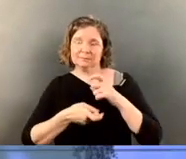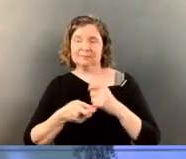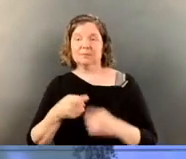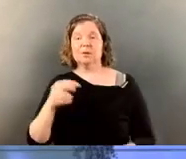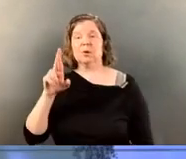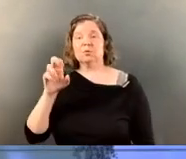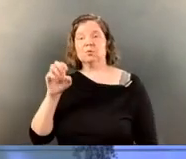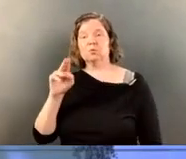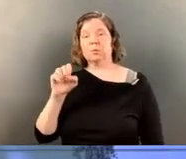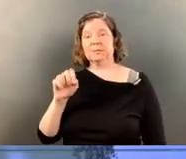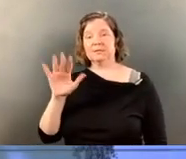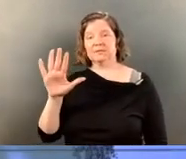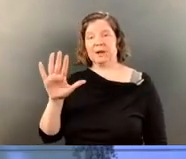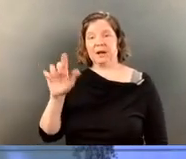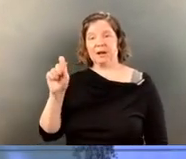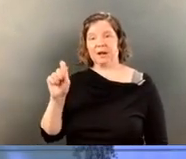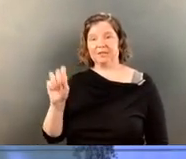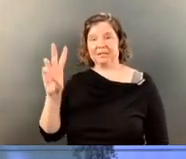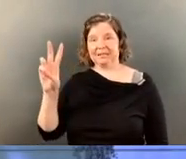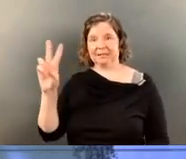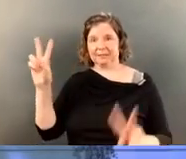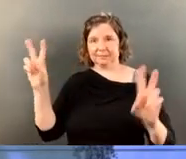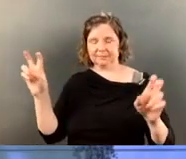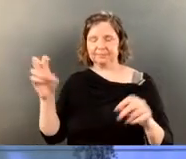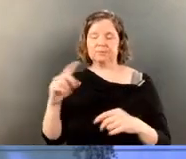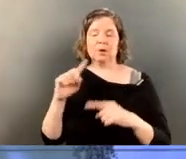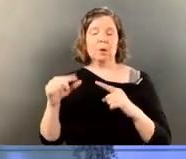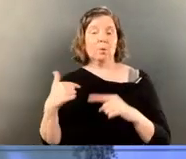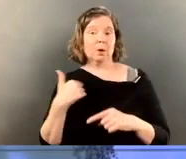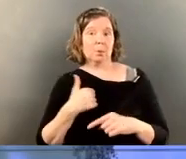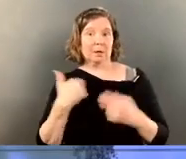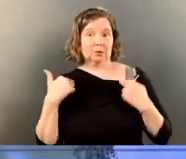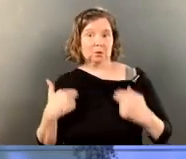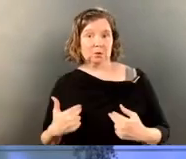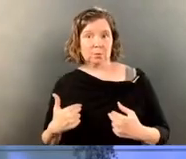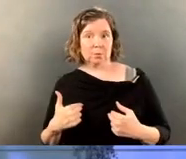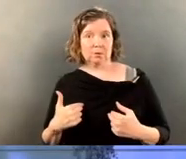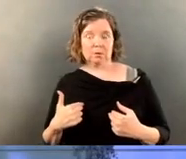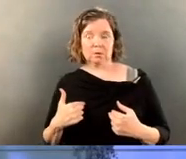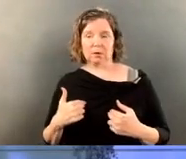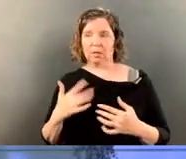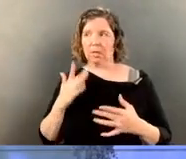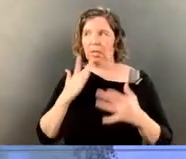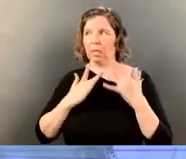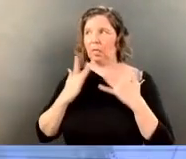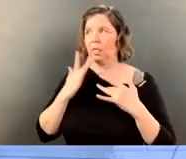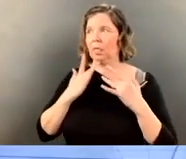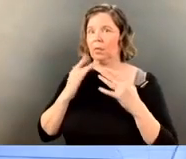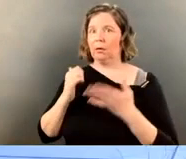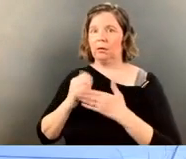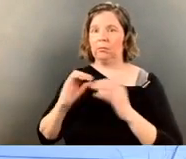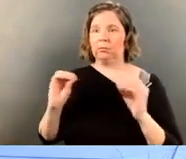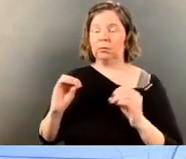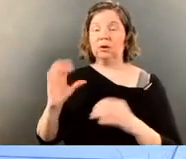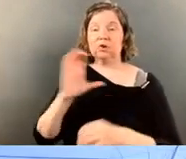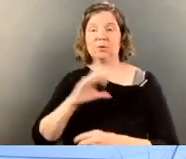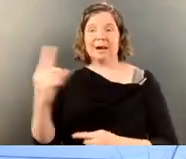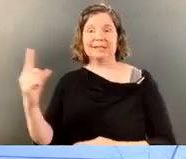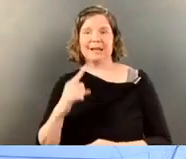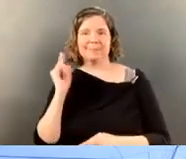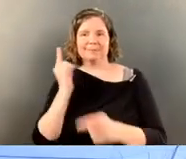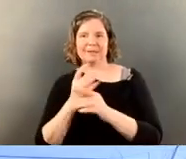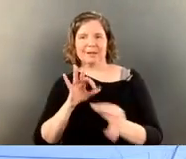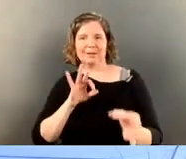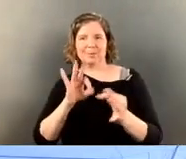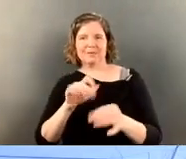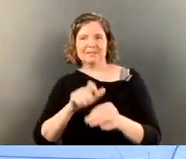5 verse 6 says it like this. It says, when we as human beings were utterly helpless, Christ came at just the right time